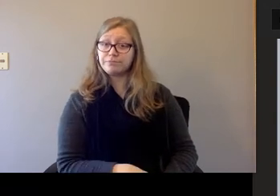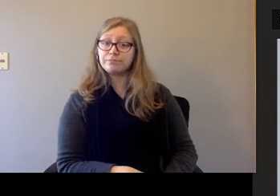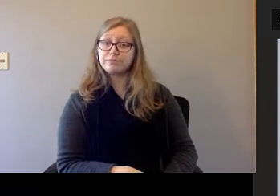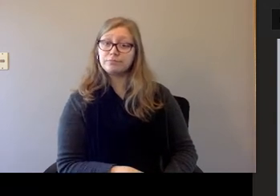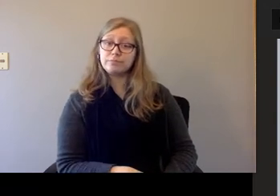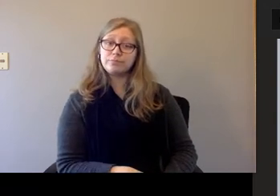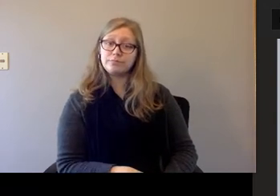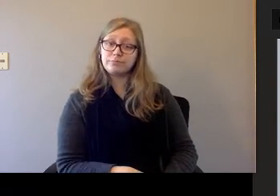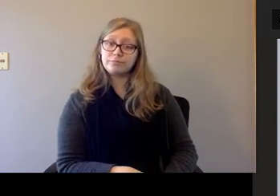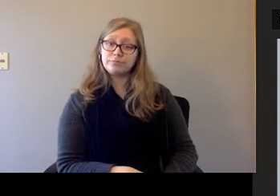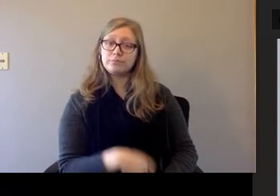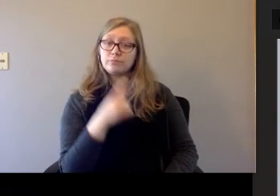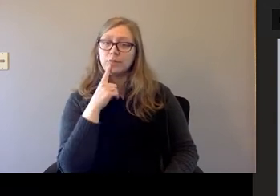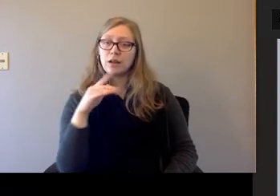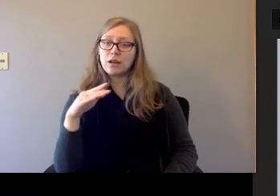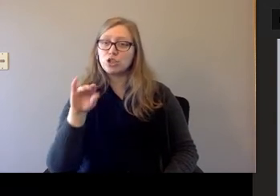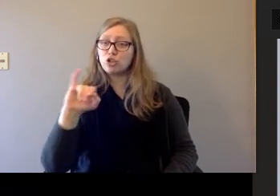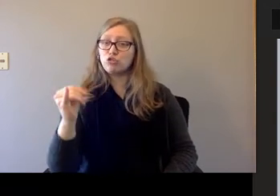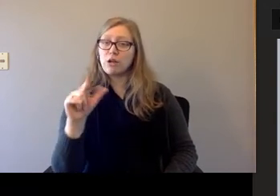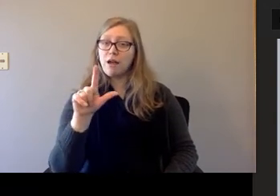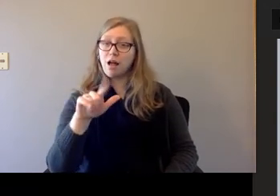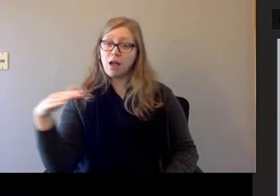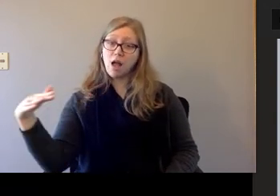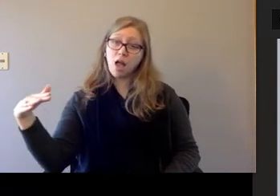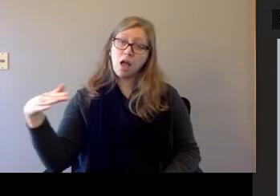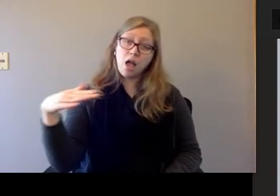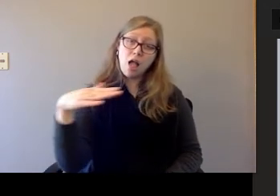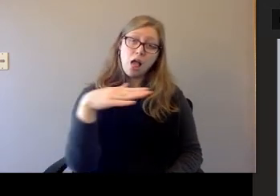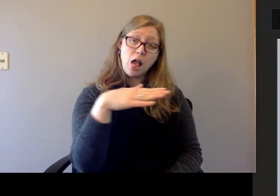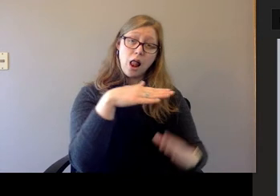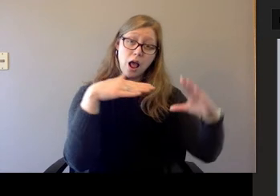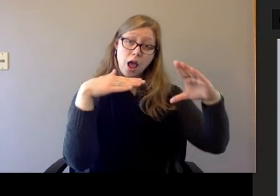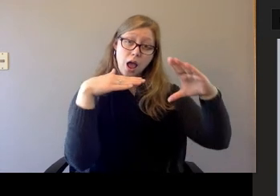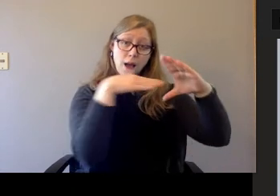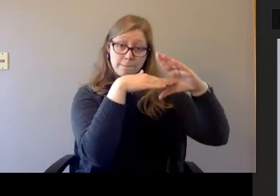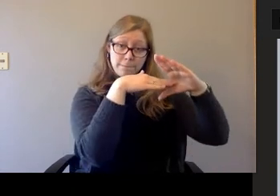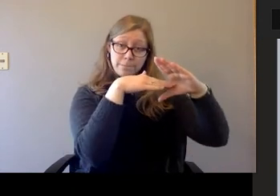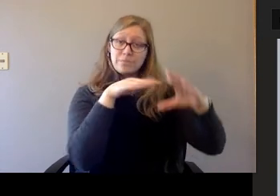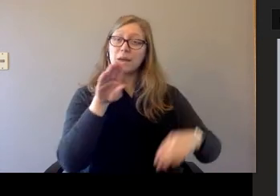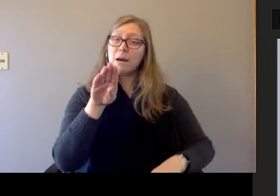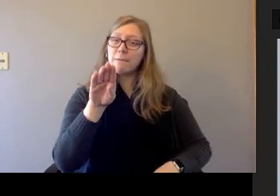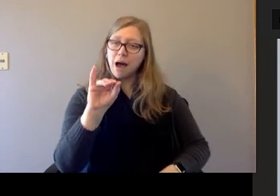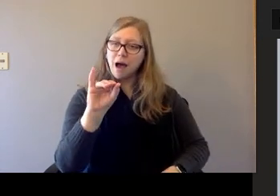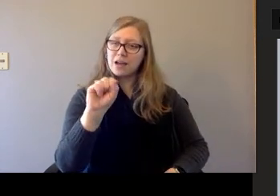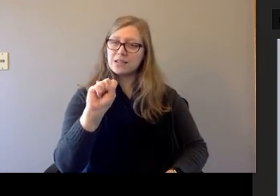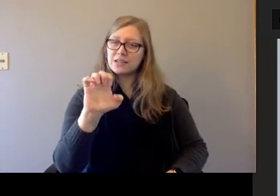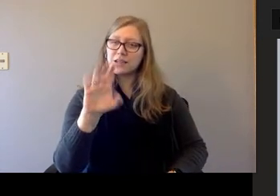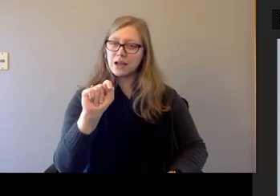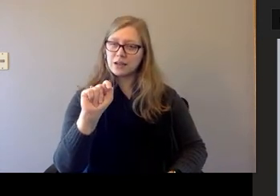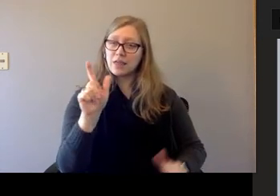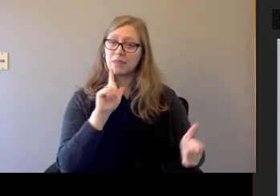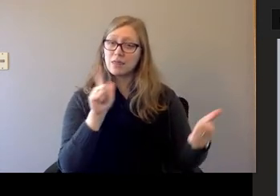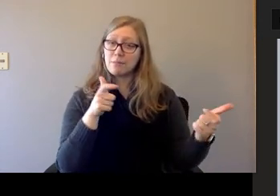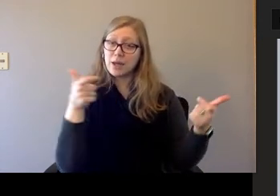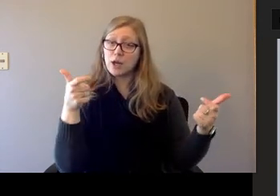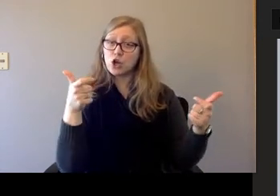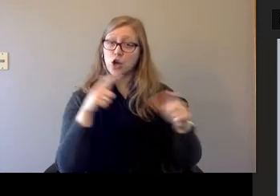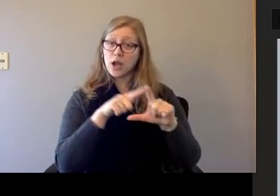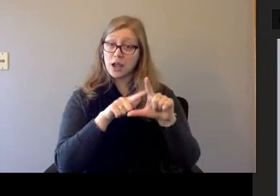JL bisected this bigger angle. And so now I can say I have angle, angle,